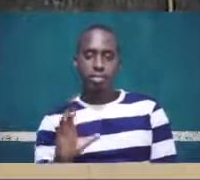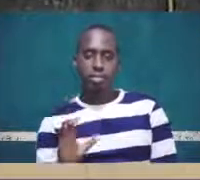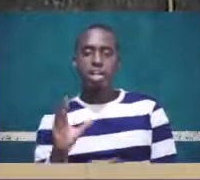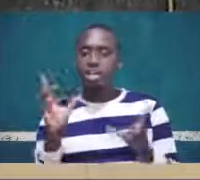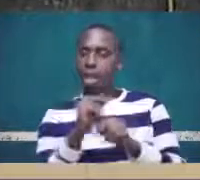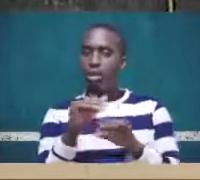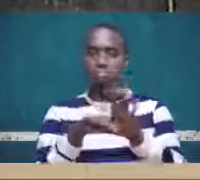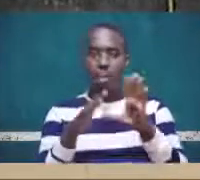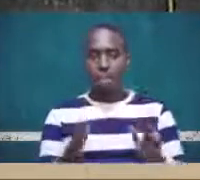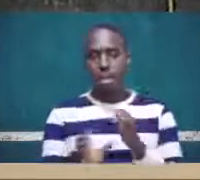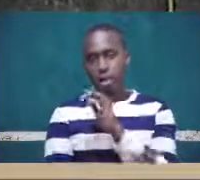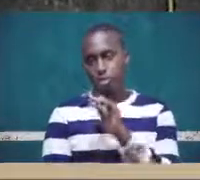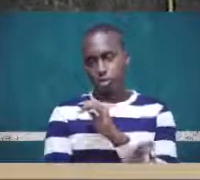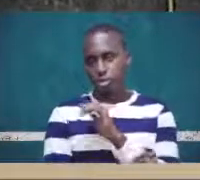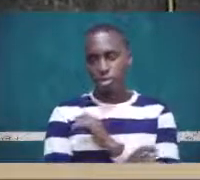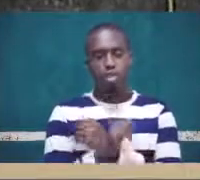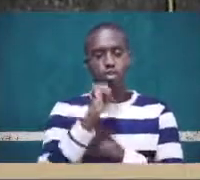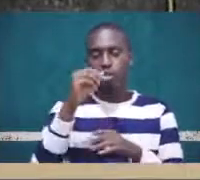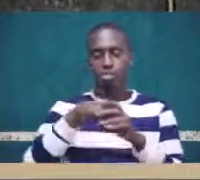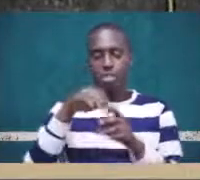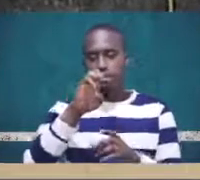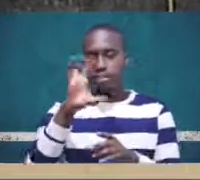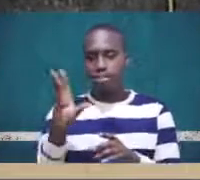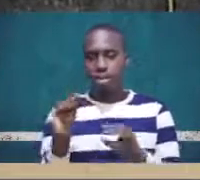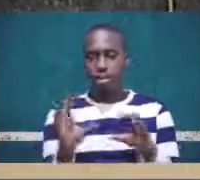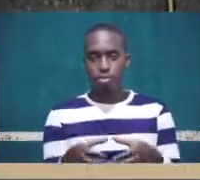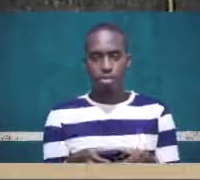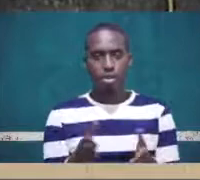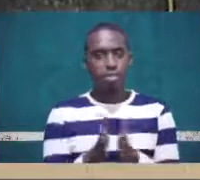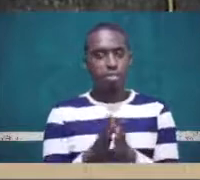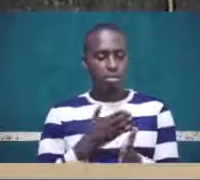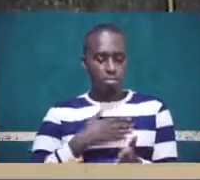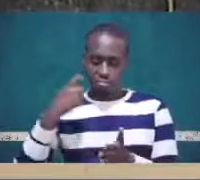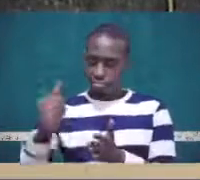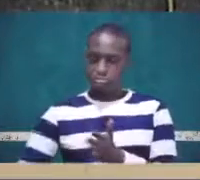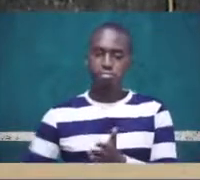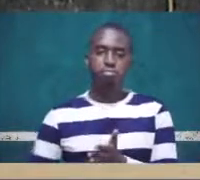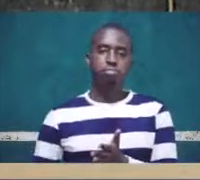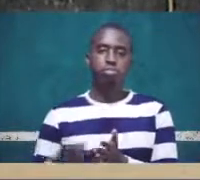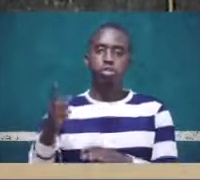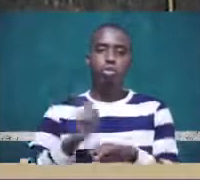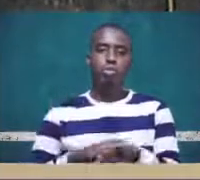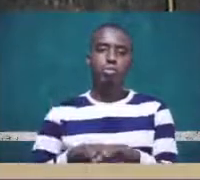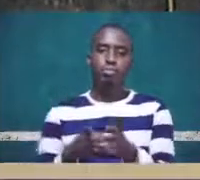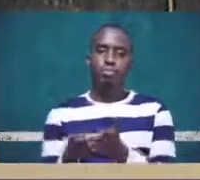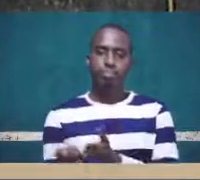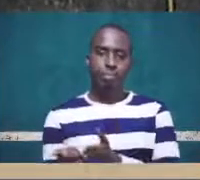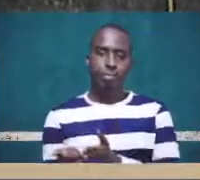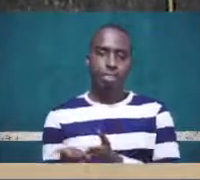non-member country. It is not part of East African community. They will charge me a tax. I will pay a tax. If